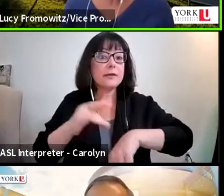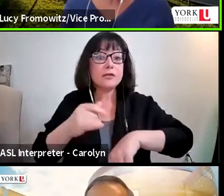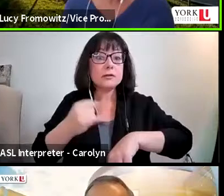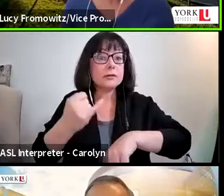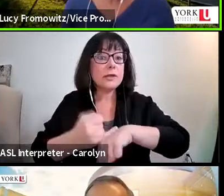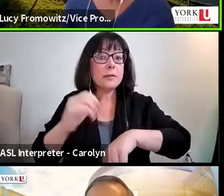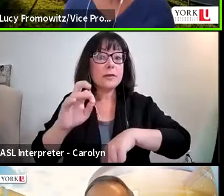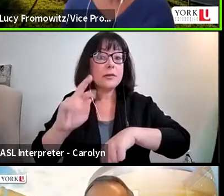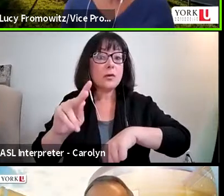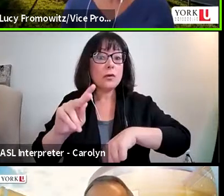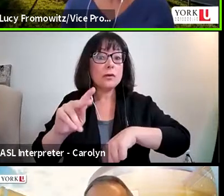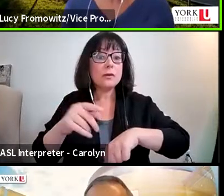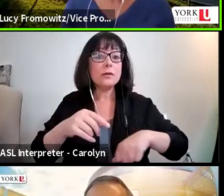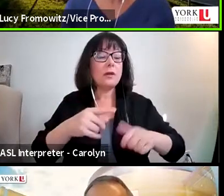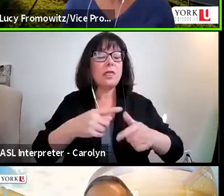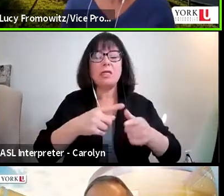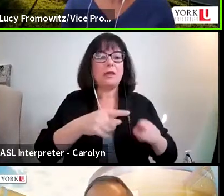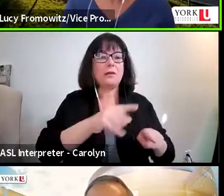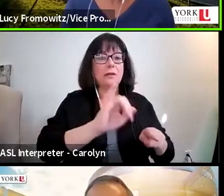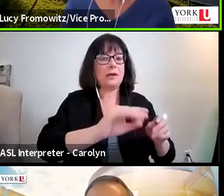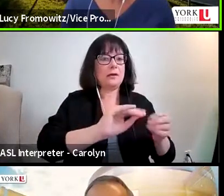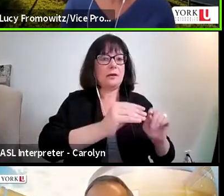the tracker.